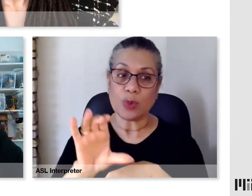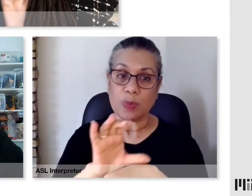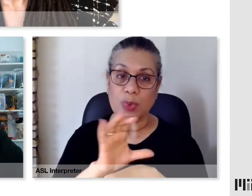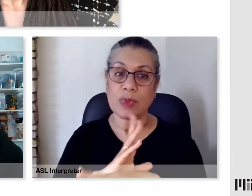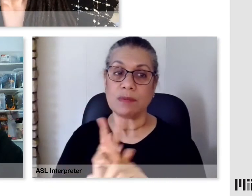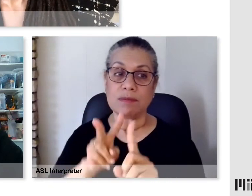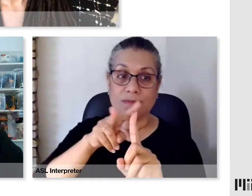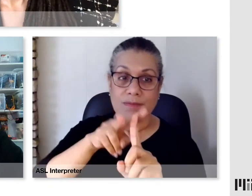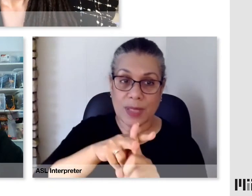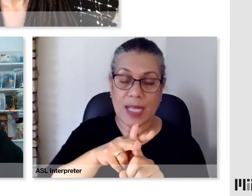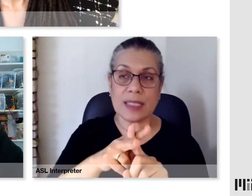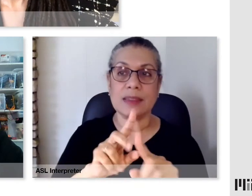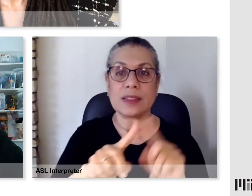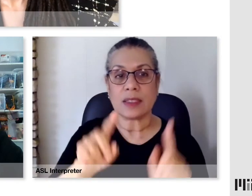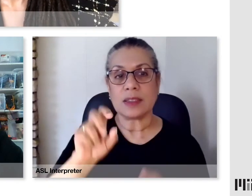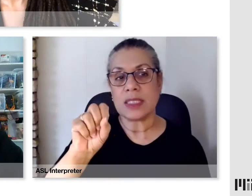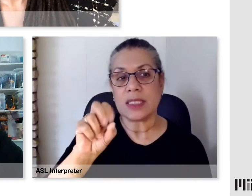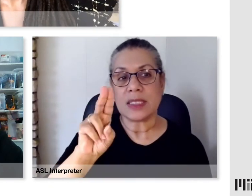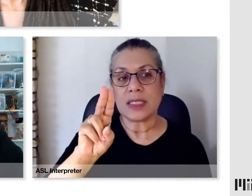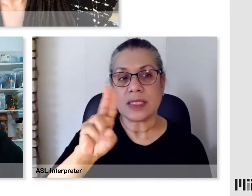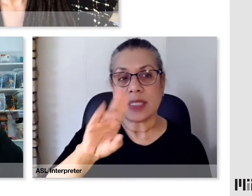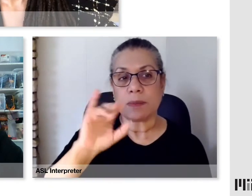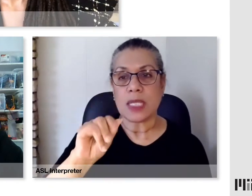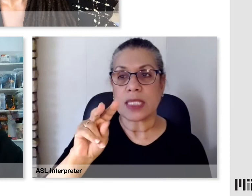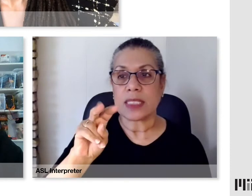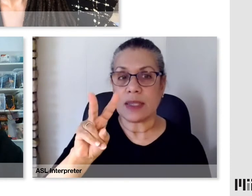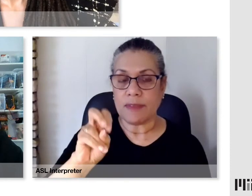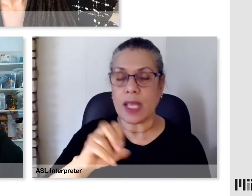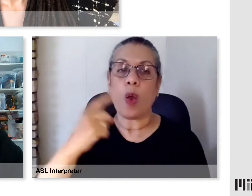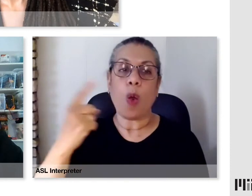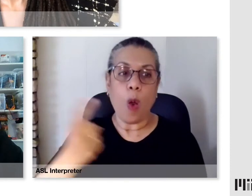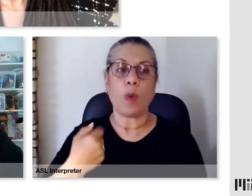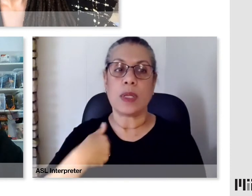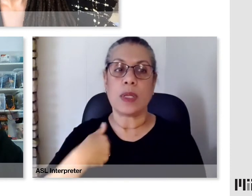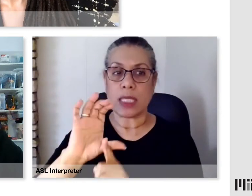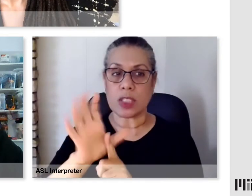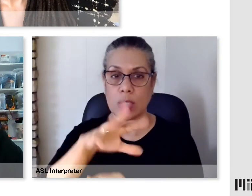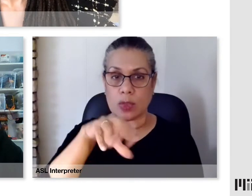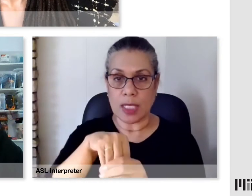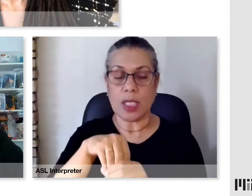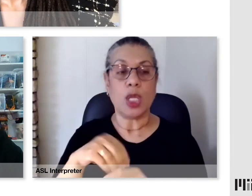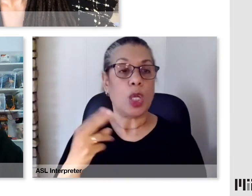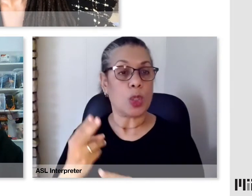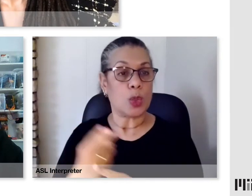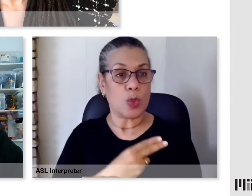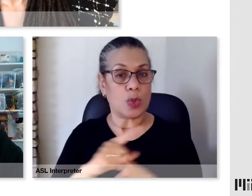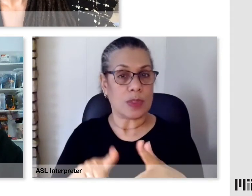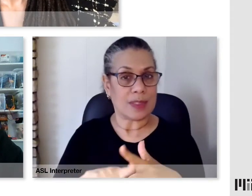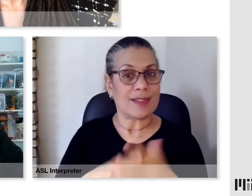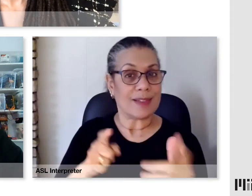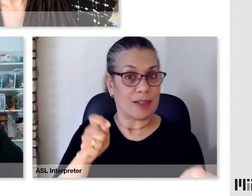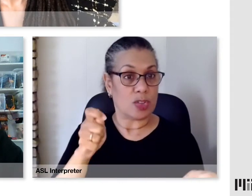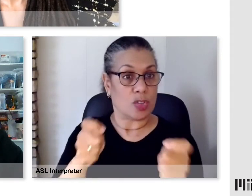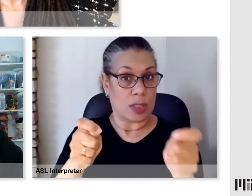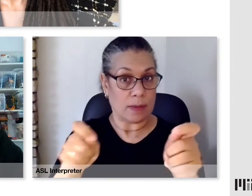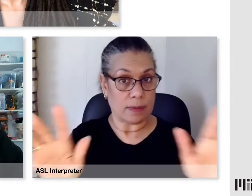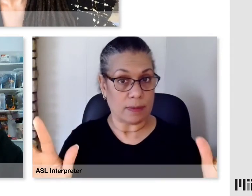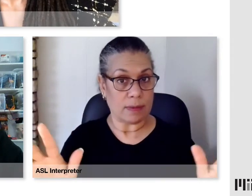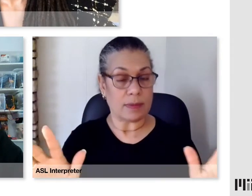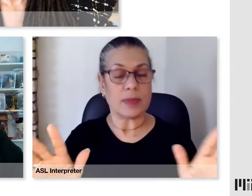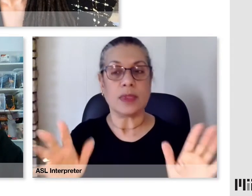of subjectivity, is always cultural, and can be used to spark a criticality. And so,